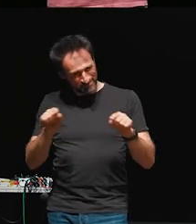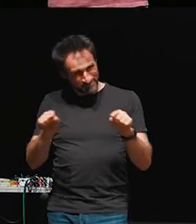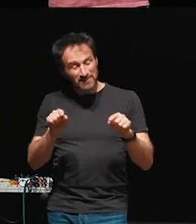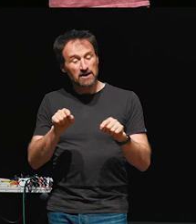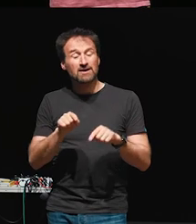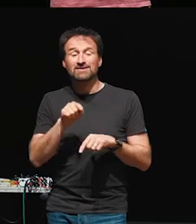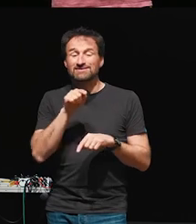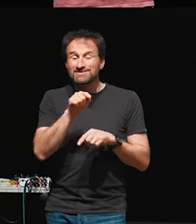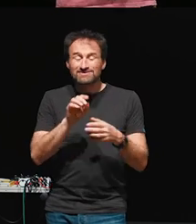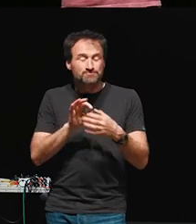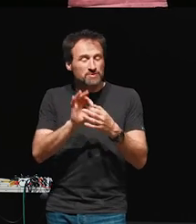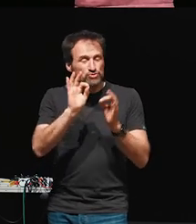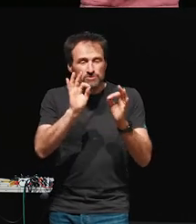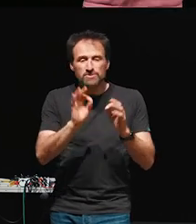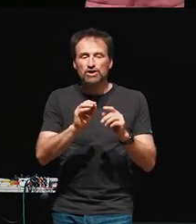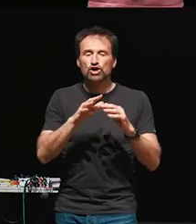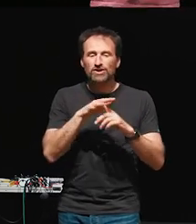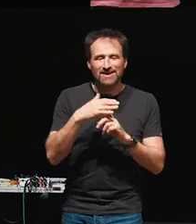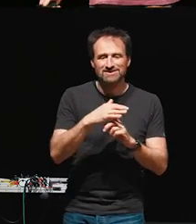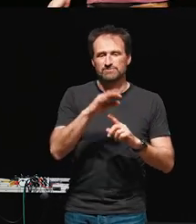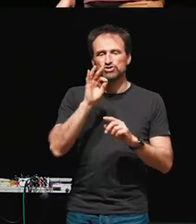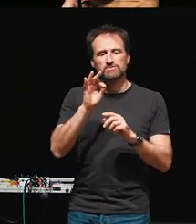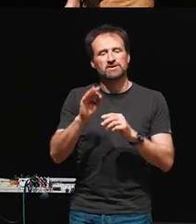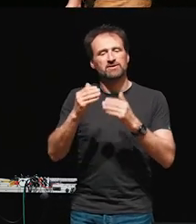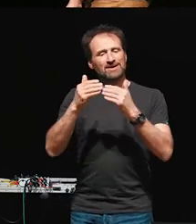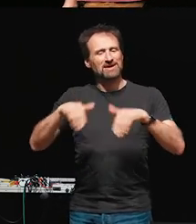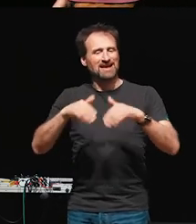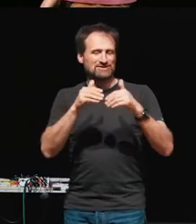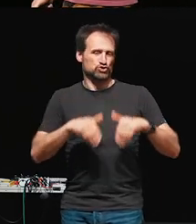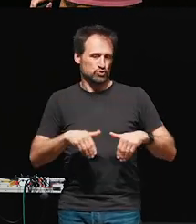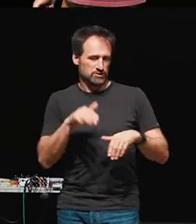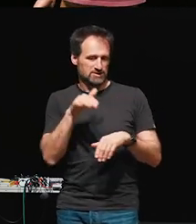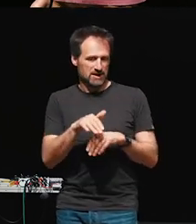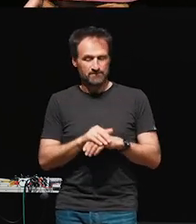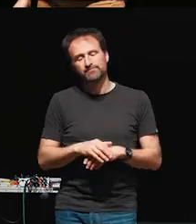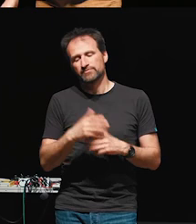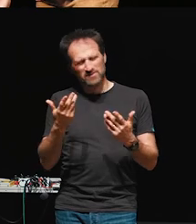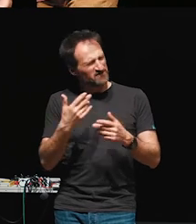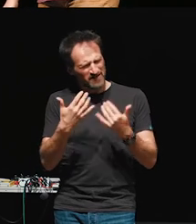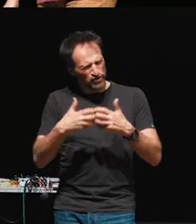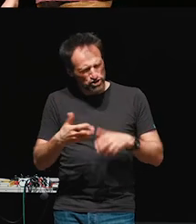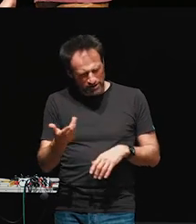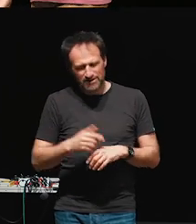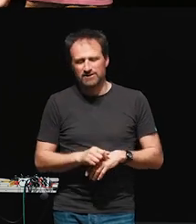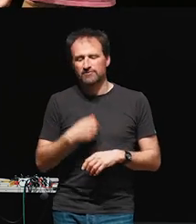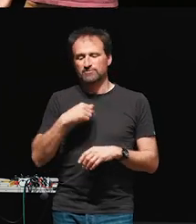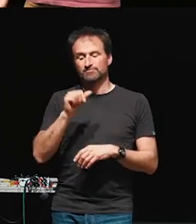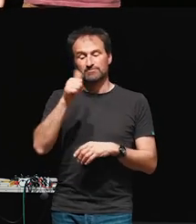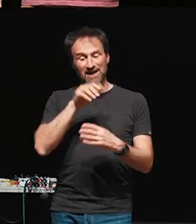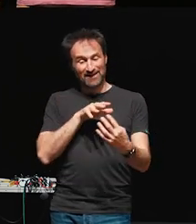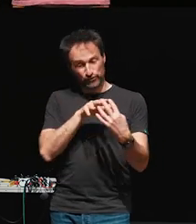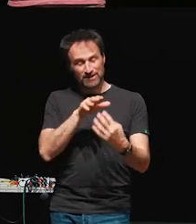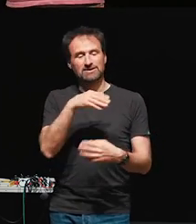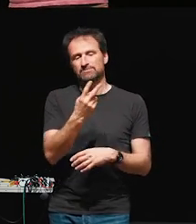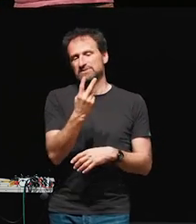specific context. So how does this work? Well, if we have two workers on our main thread, and we want to send messages between them, we create